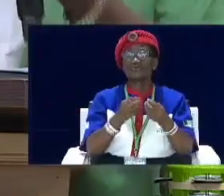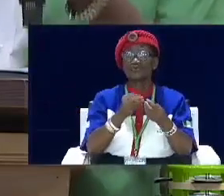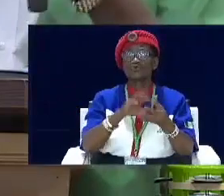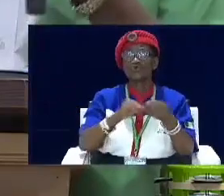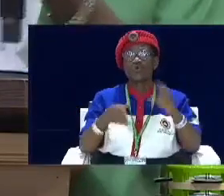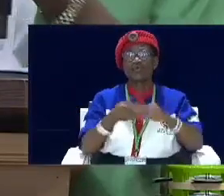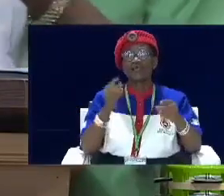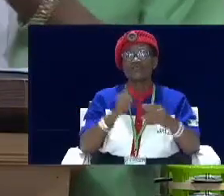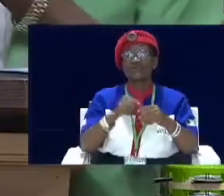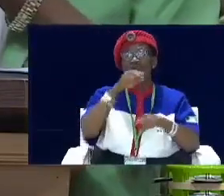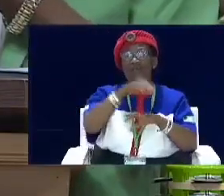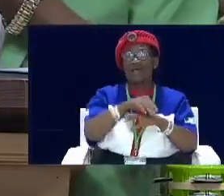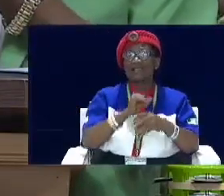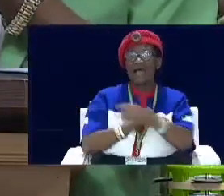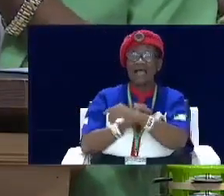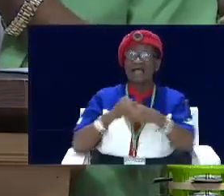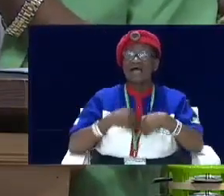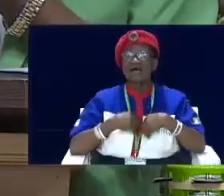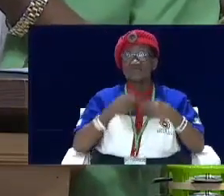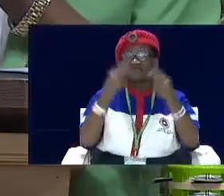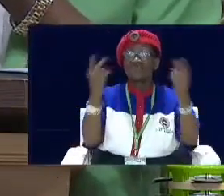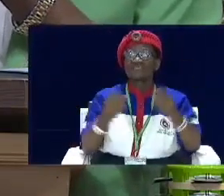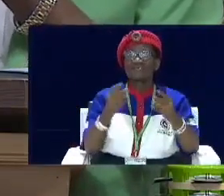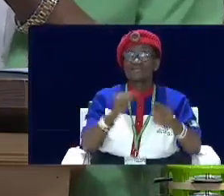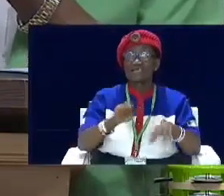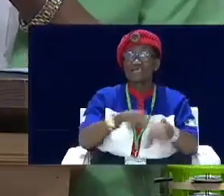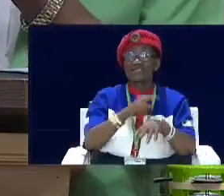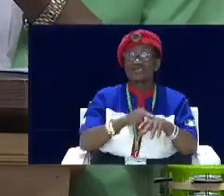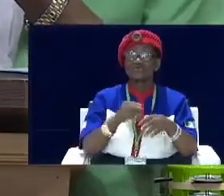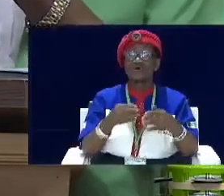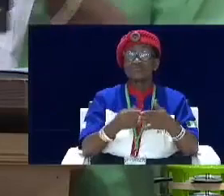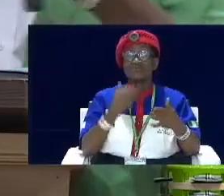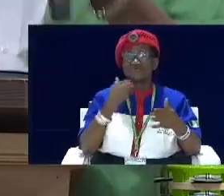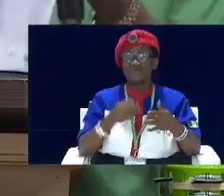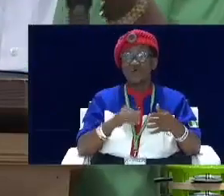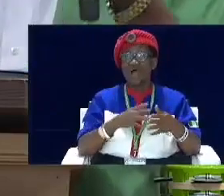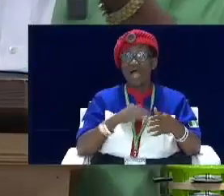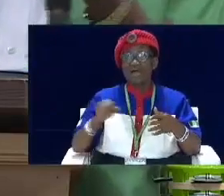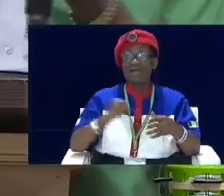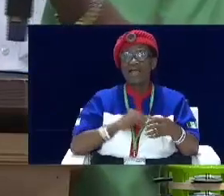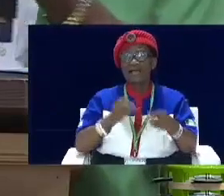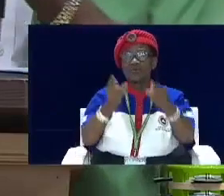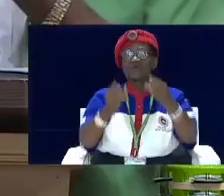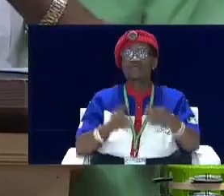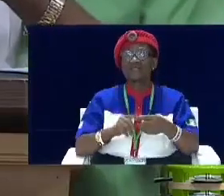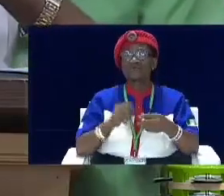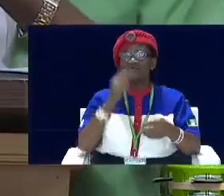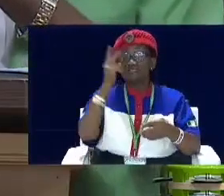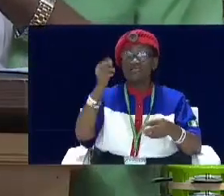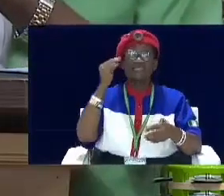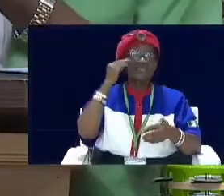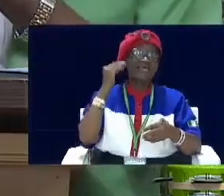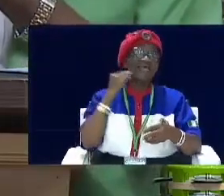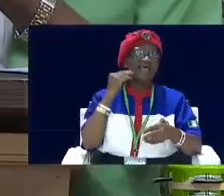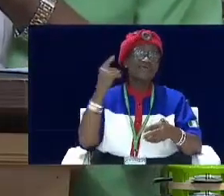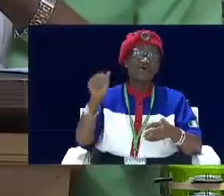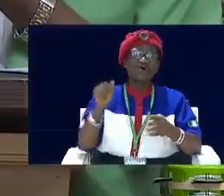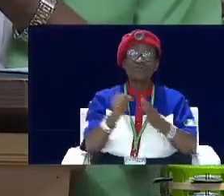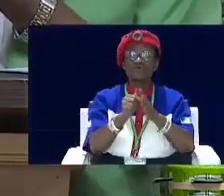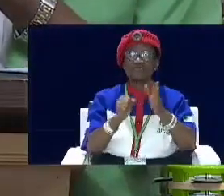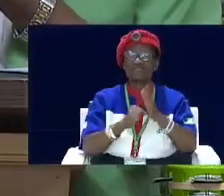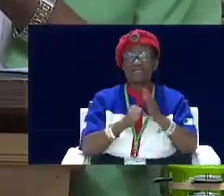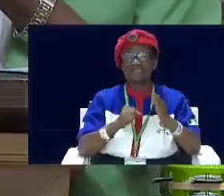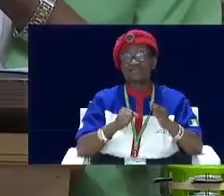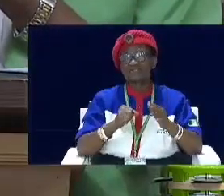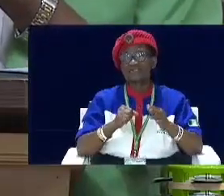had visited a nation before. Mo ti lo si orile ede kan ri. And I wanted to see the head of state. Mo wa fe ri olori